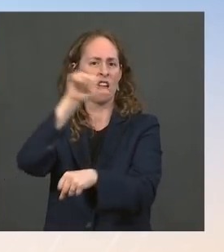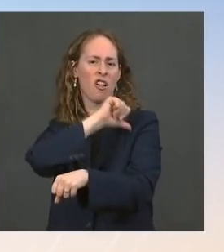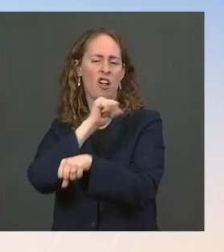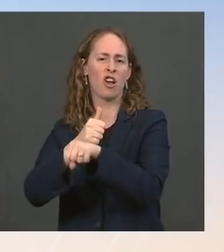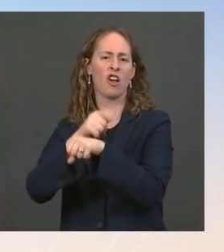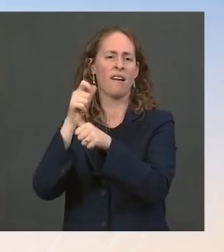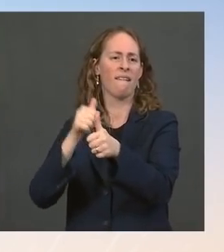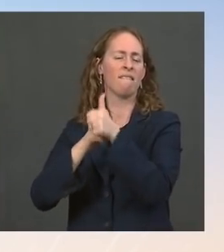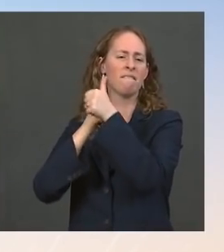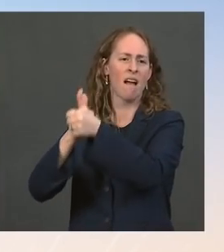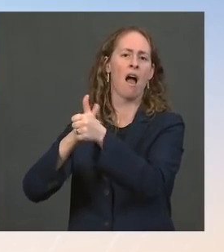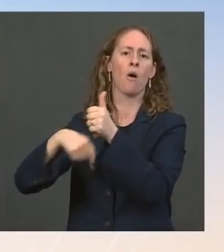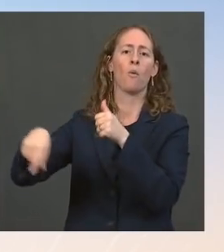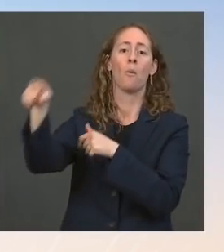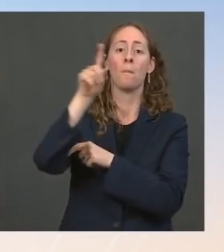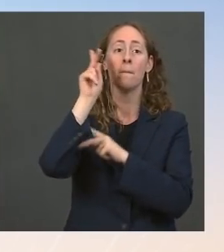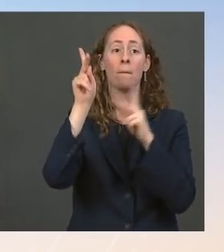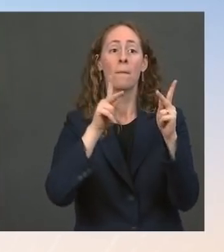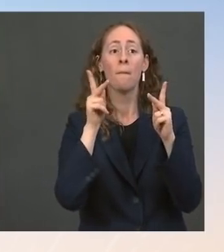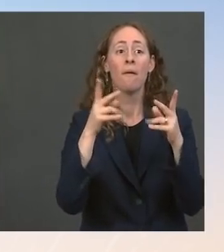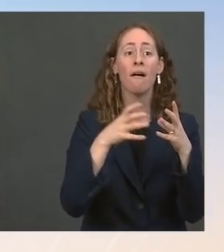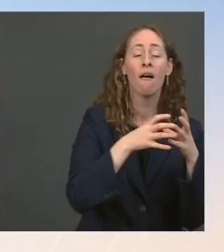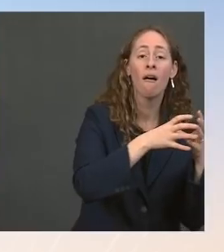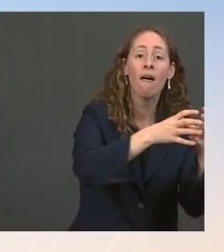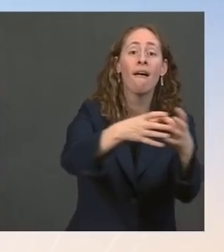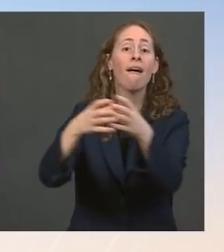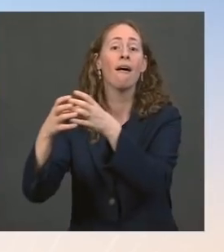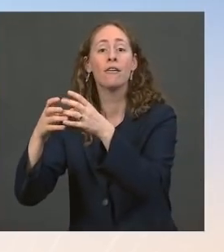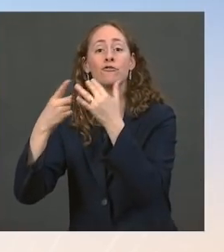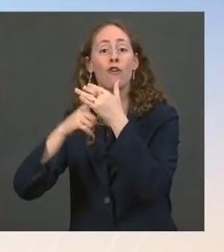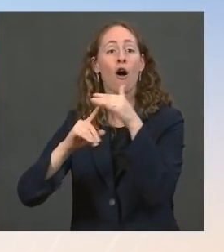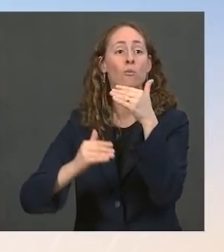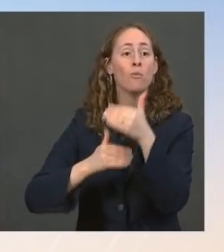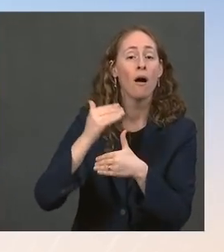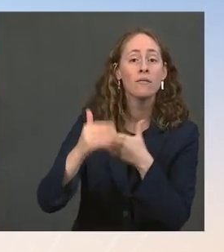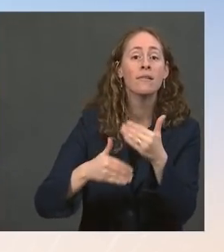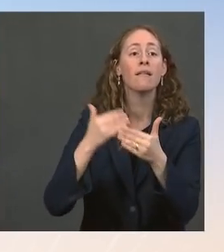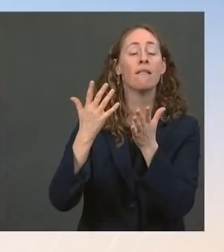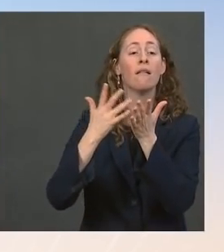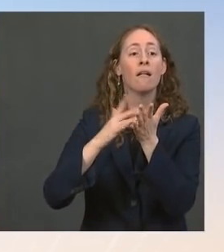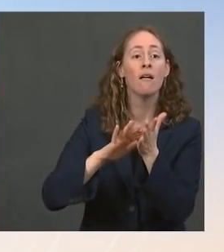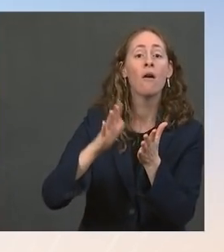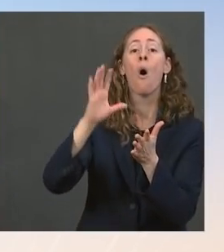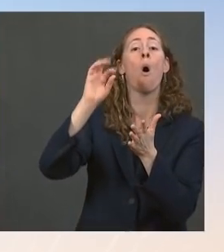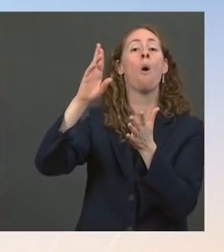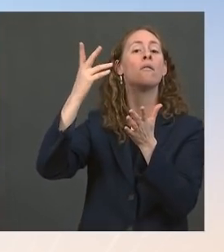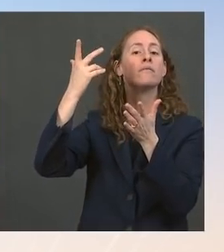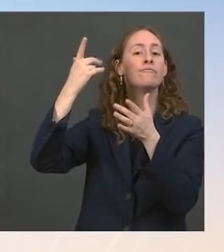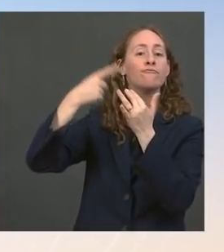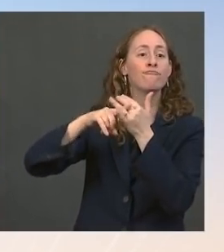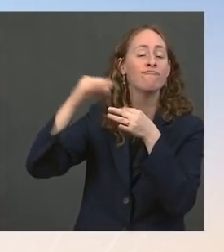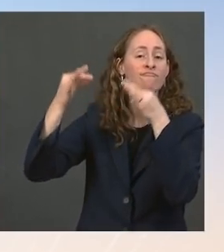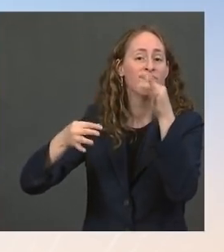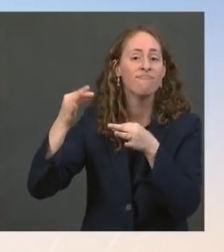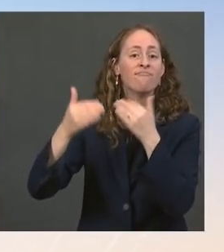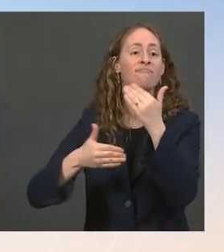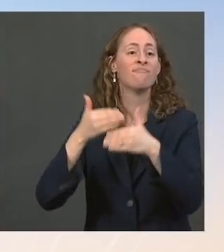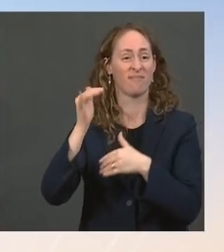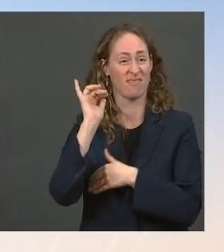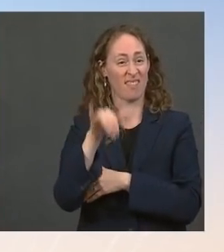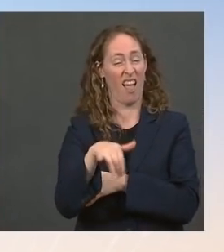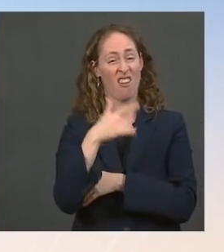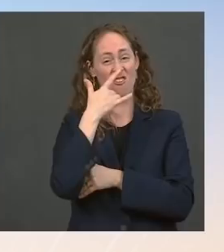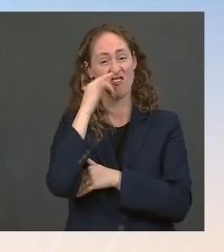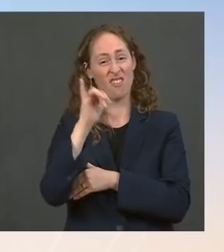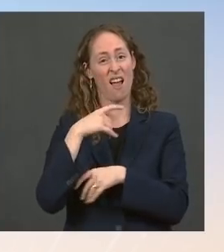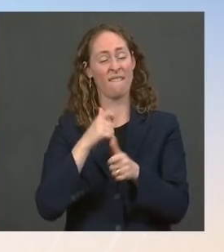people into either a process for expedited removal or removal proceedings. That is our immigration process that we are proceeding underneath. A